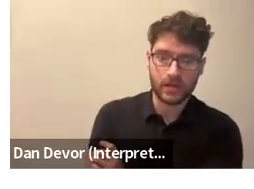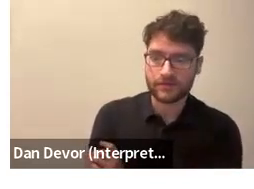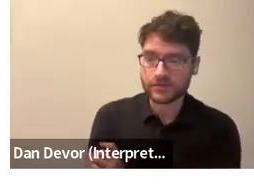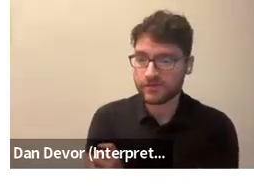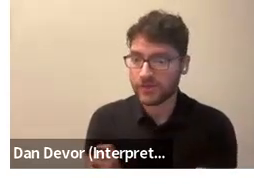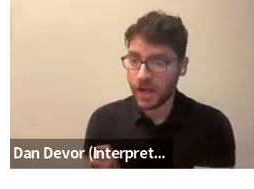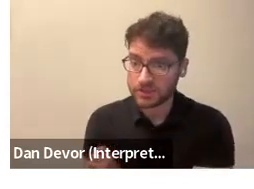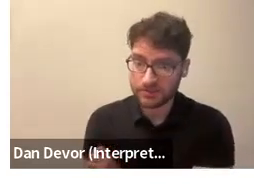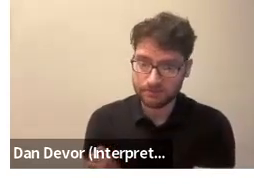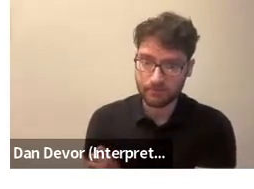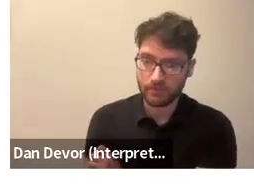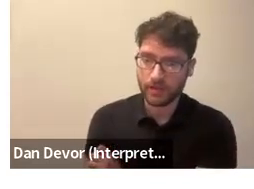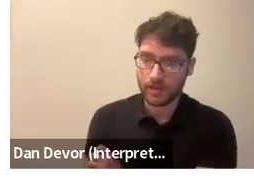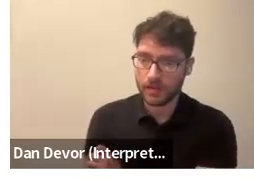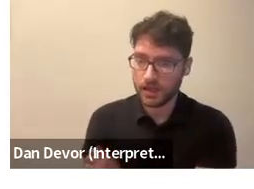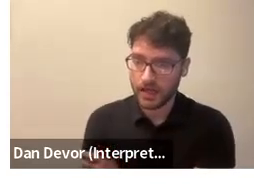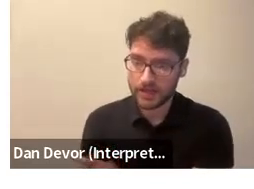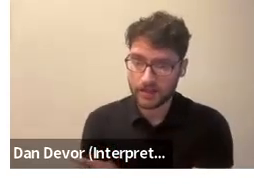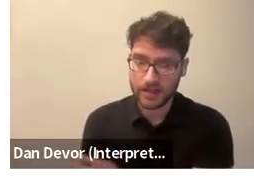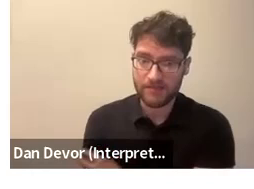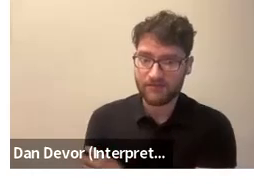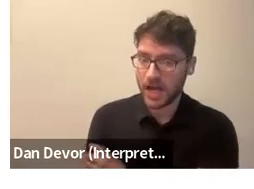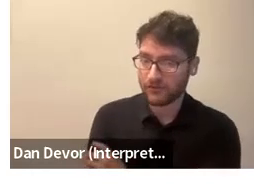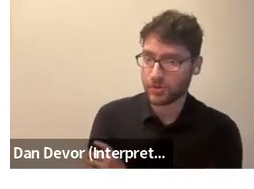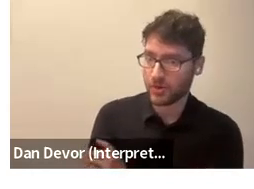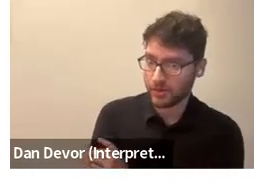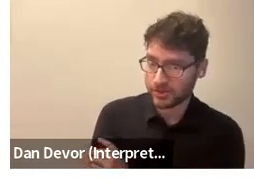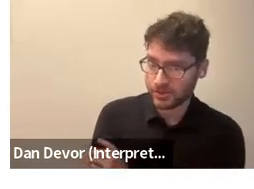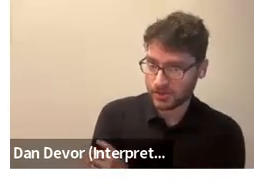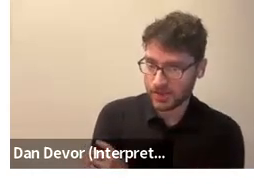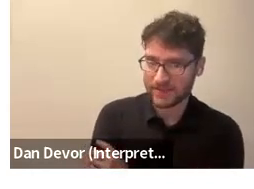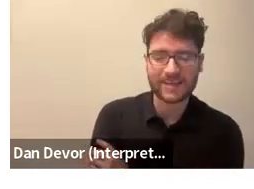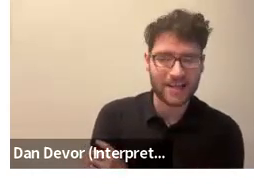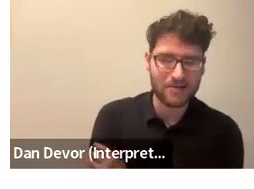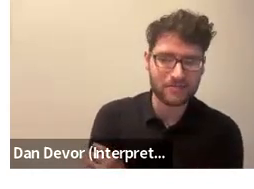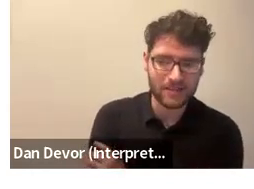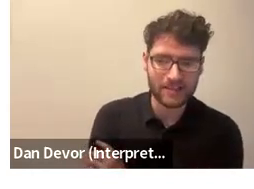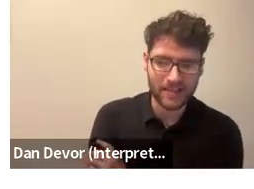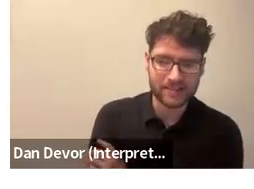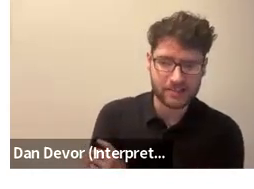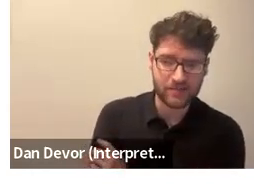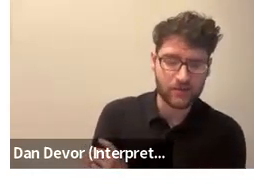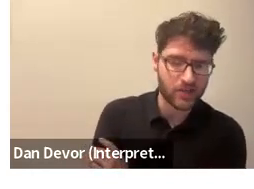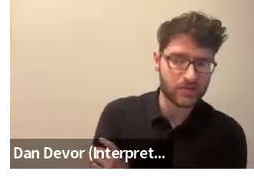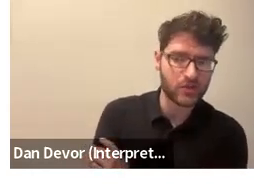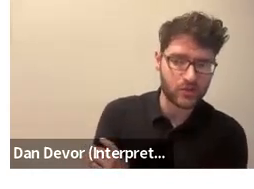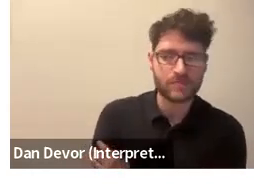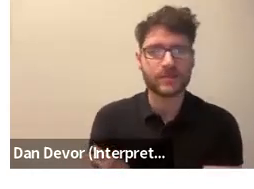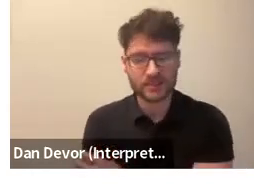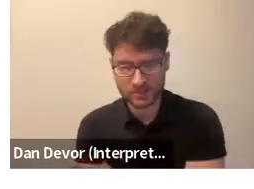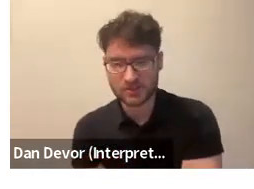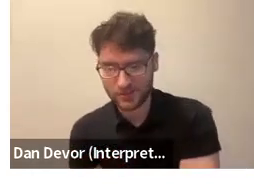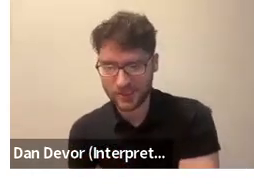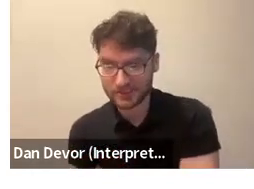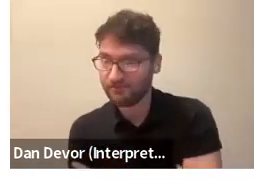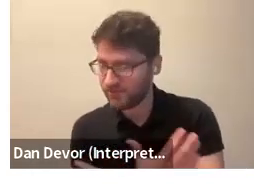First, phonology. ASL has 5 parameters At that time, in 1965, it was thought to be 3,